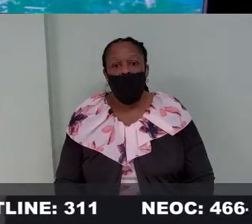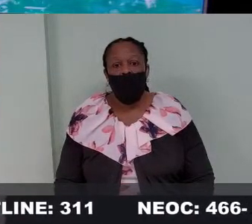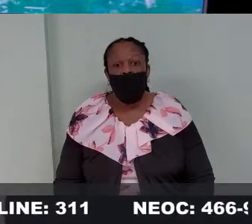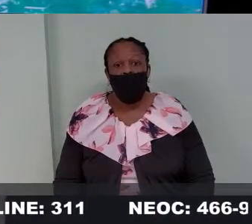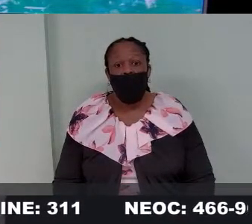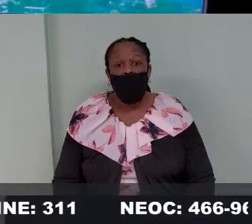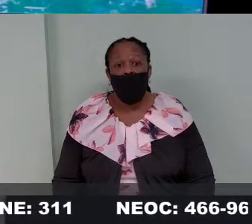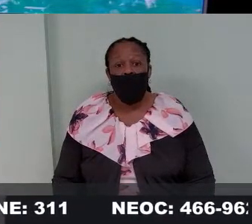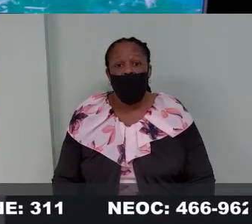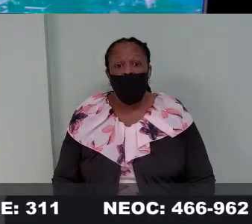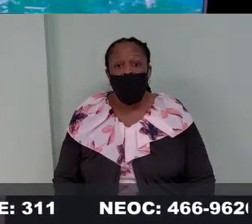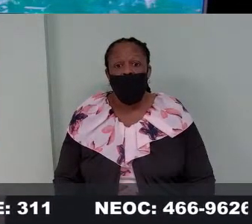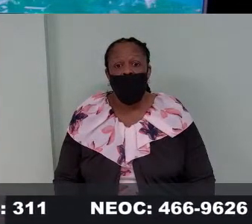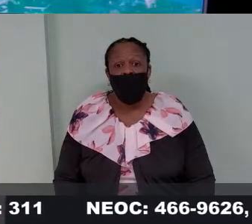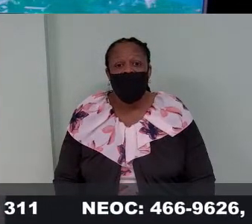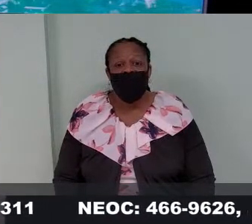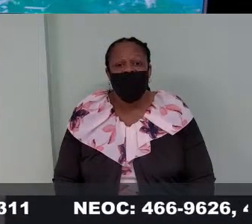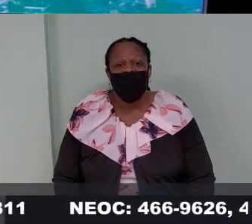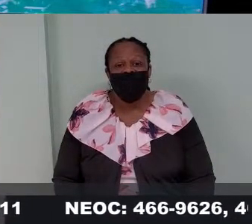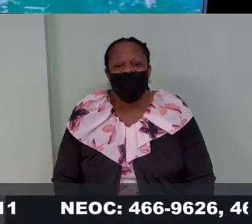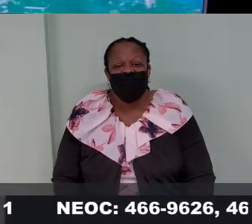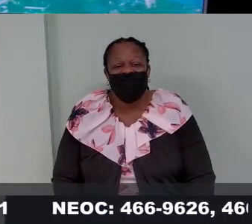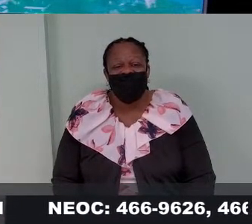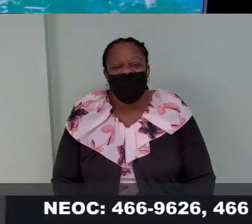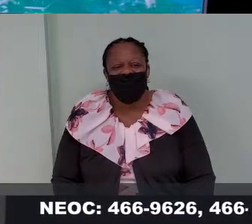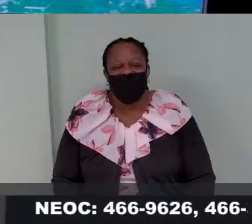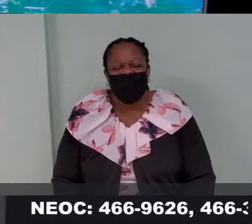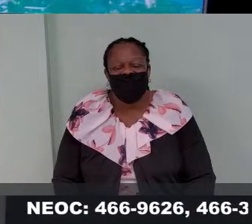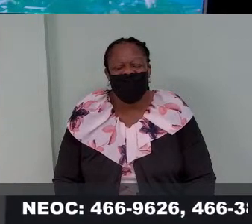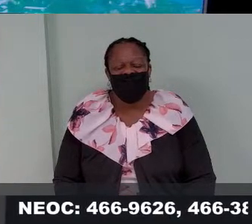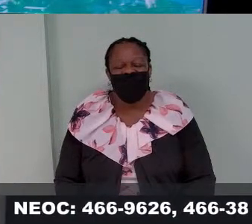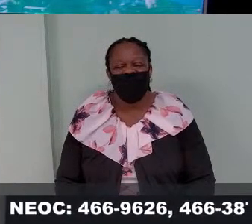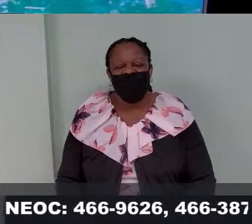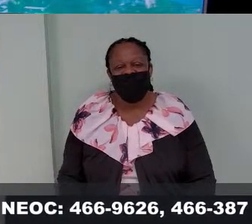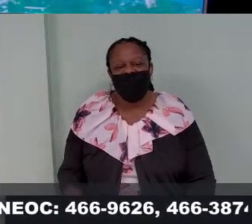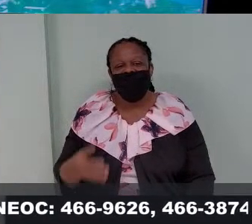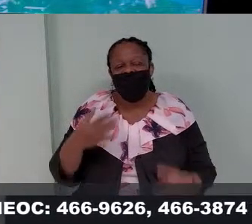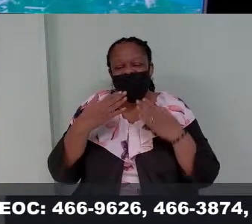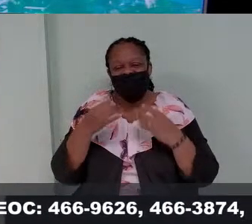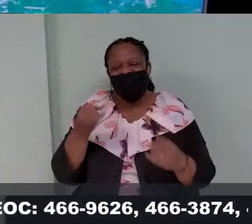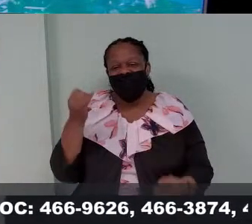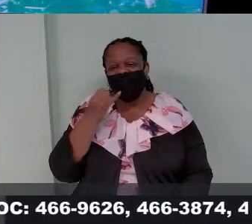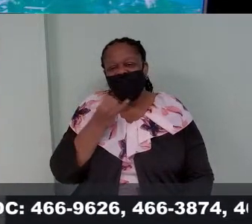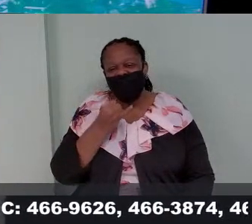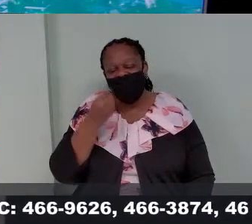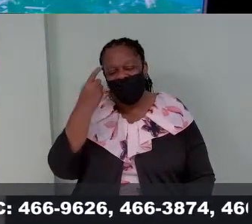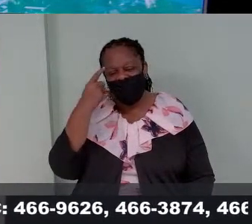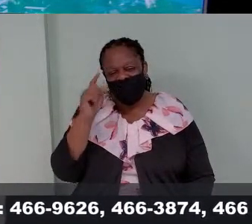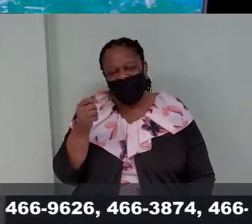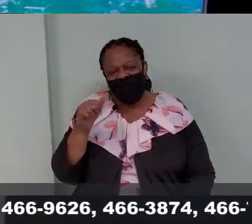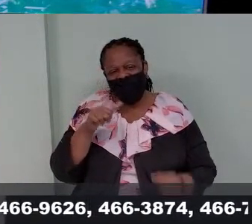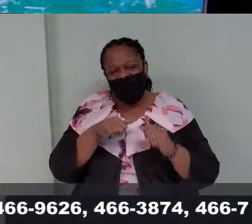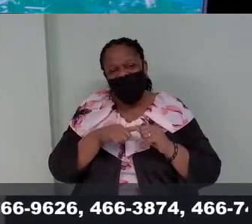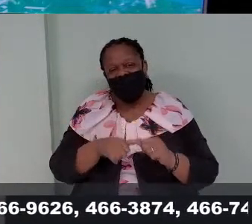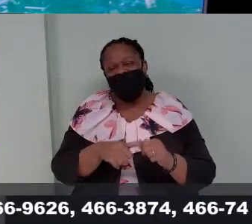saying doctor here, Mrs. Christmas Jacobs, for providing